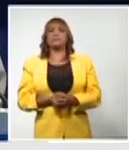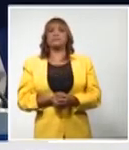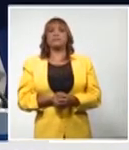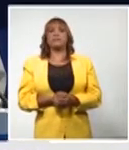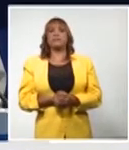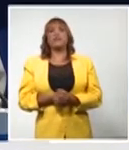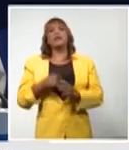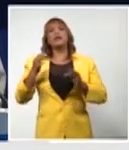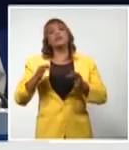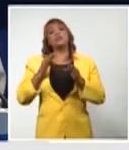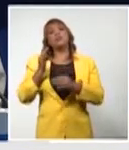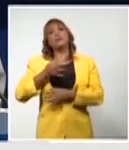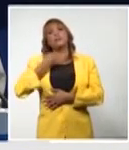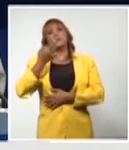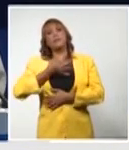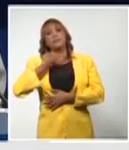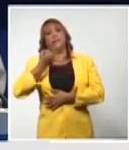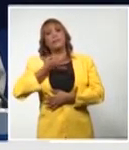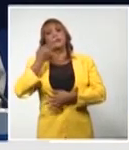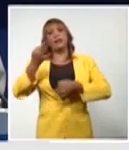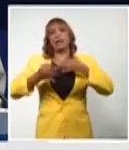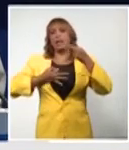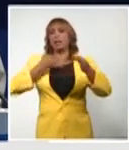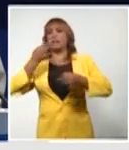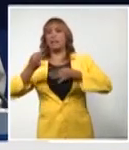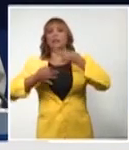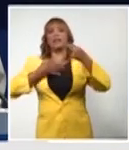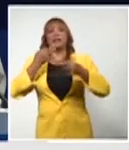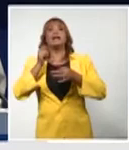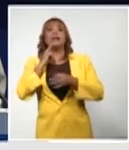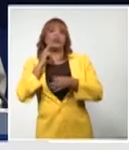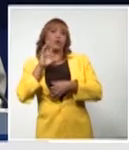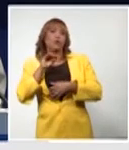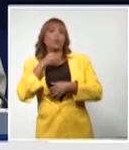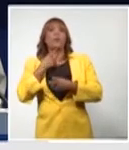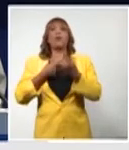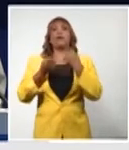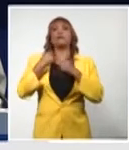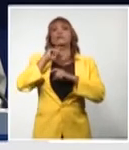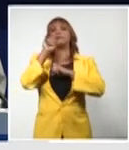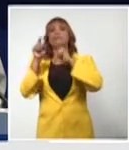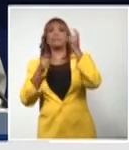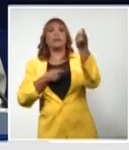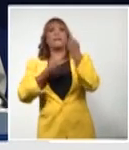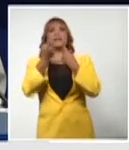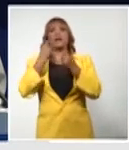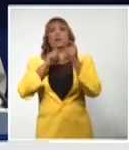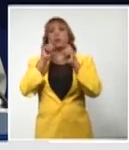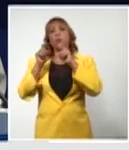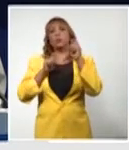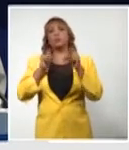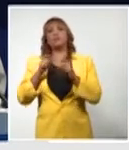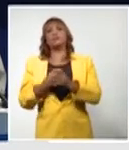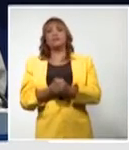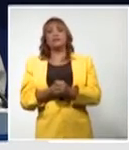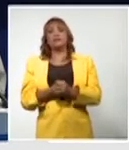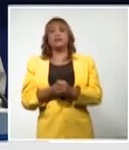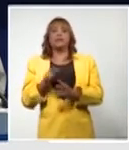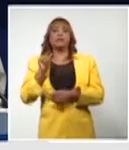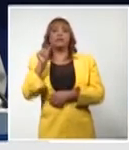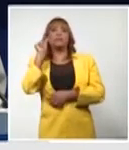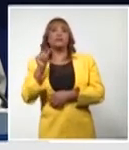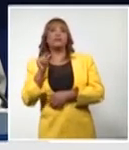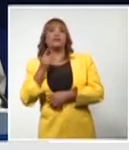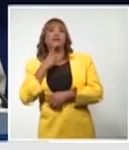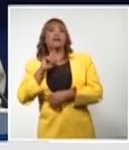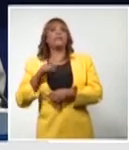it, after being discharged, patients are monitored to detect any after effects of the virus